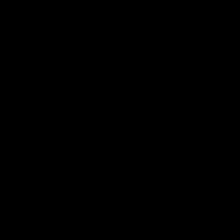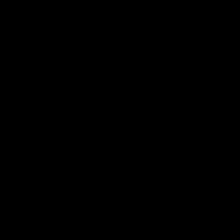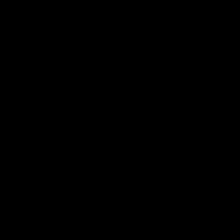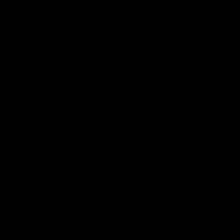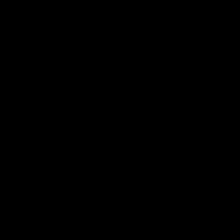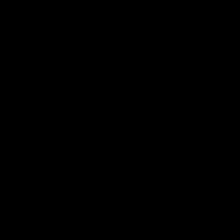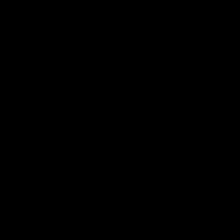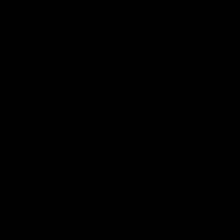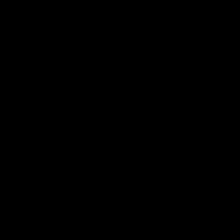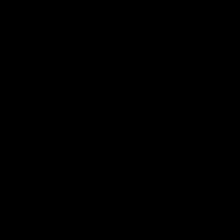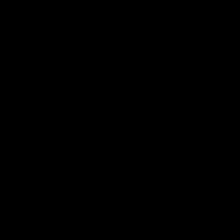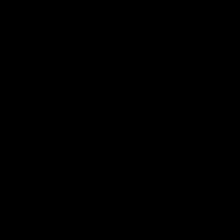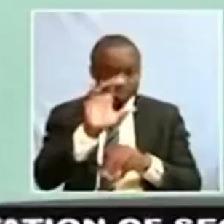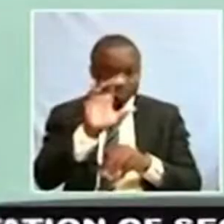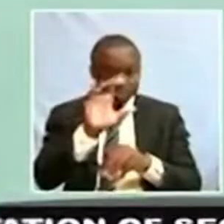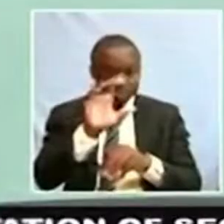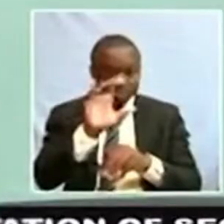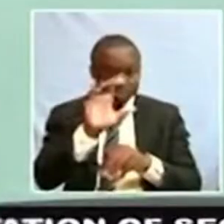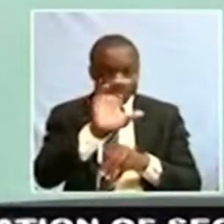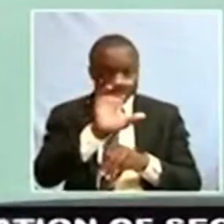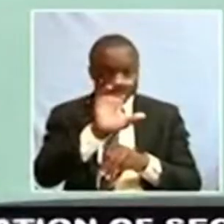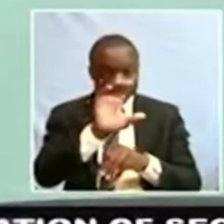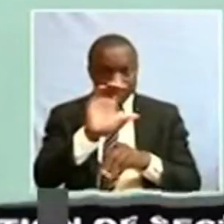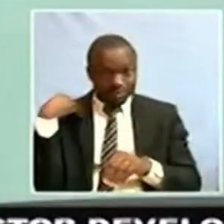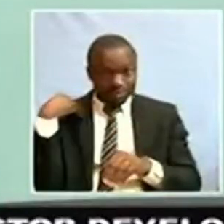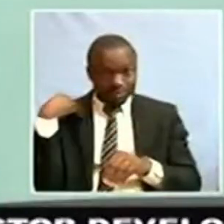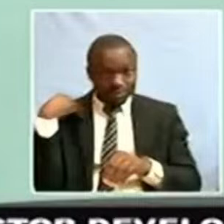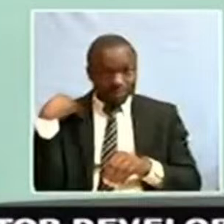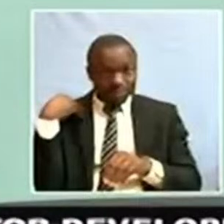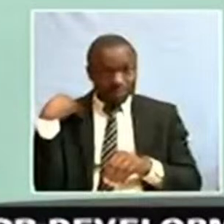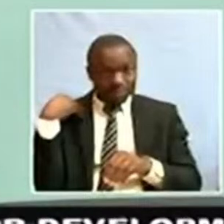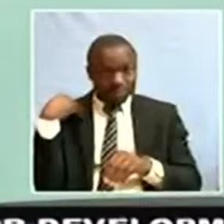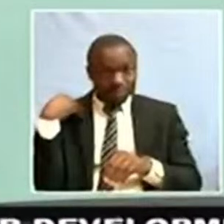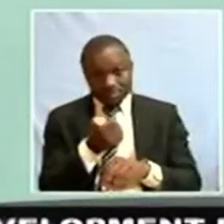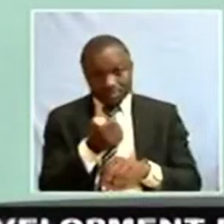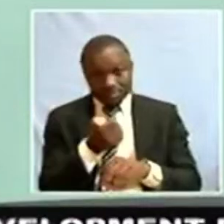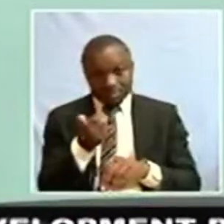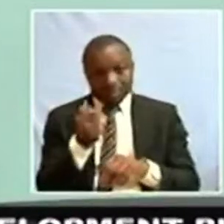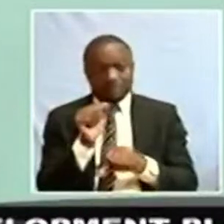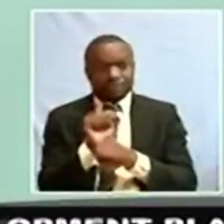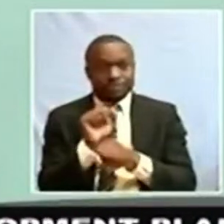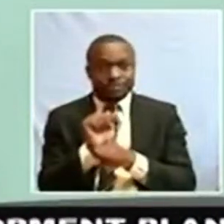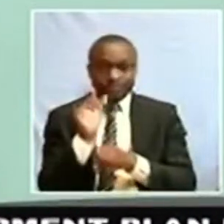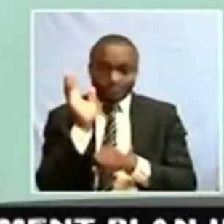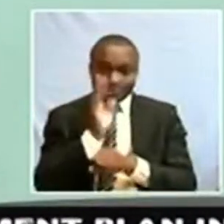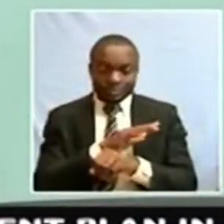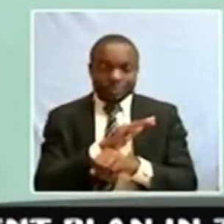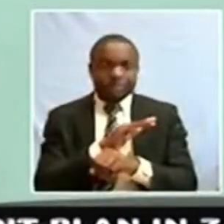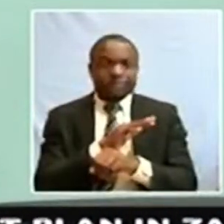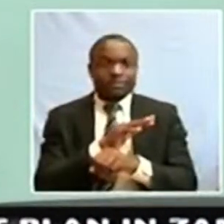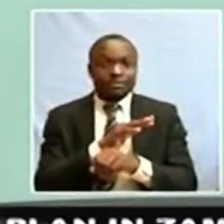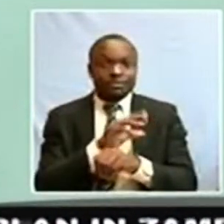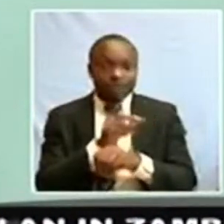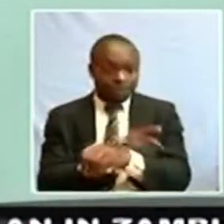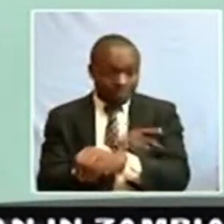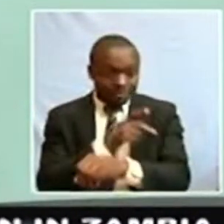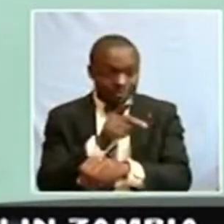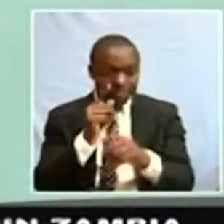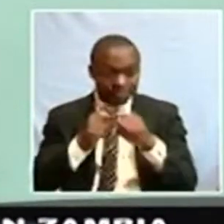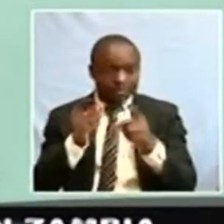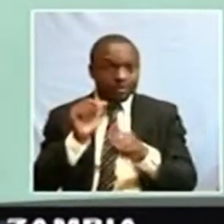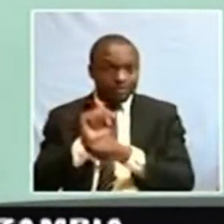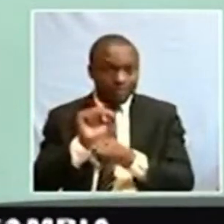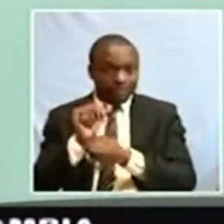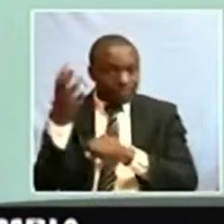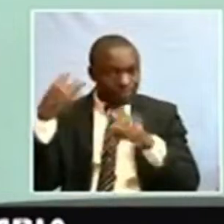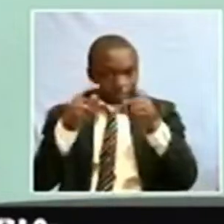So similarly, veterinary services, but still working in the previous station.